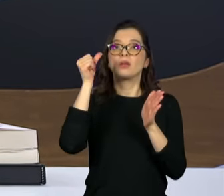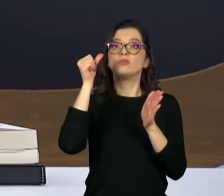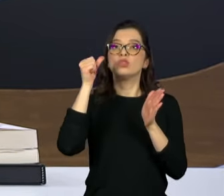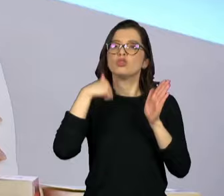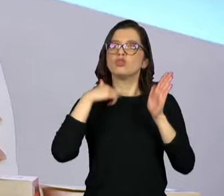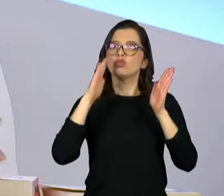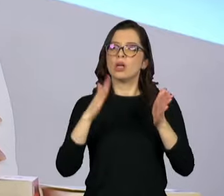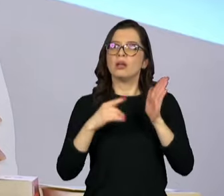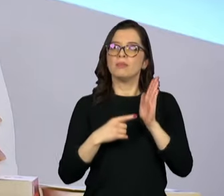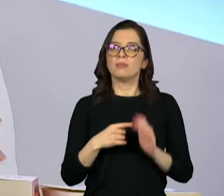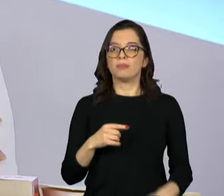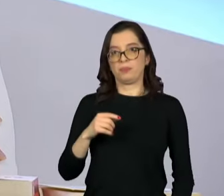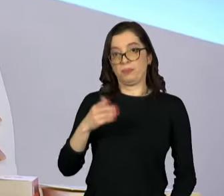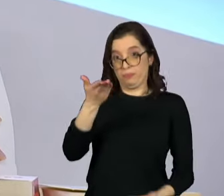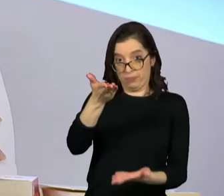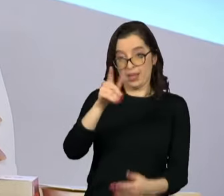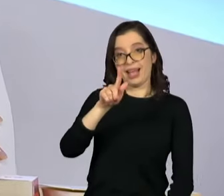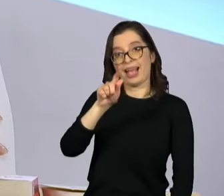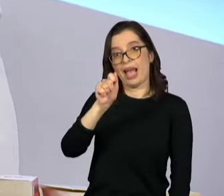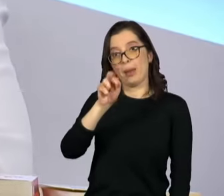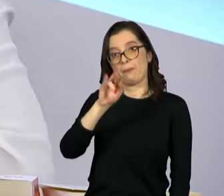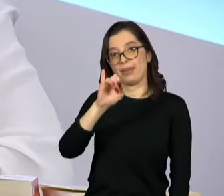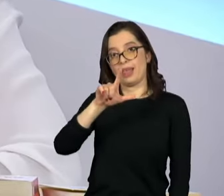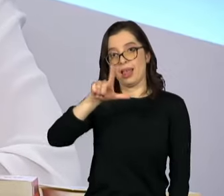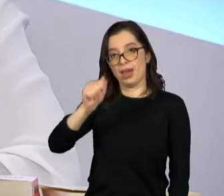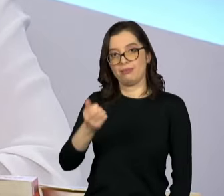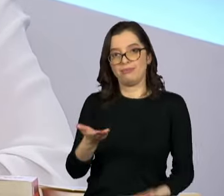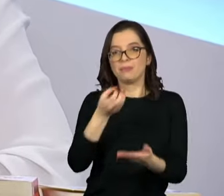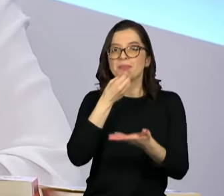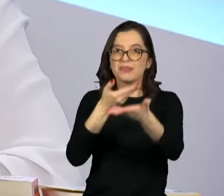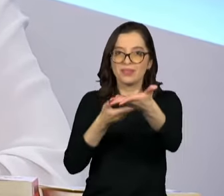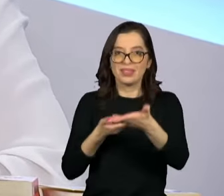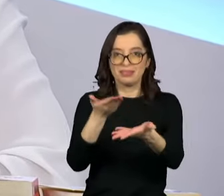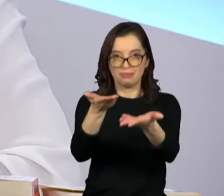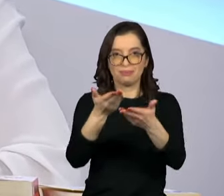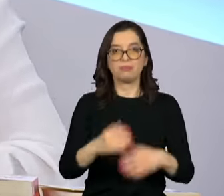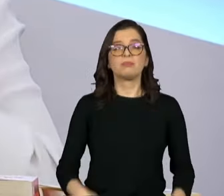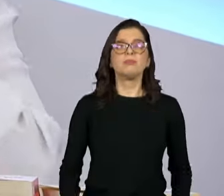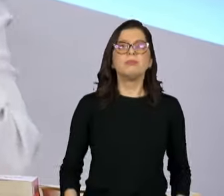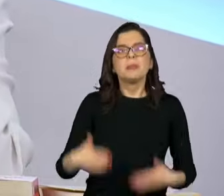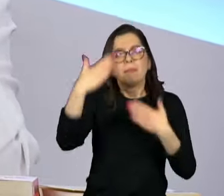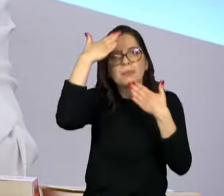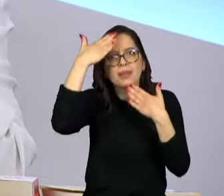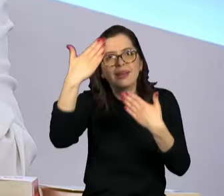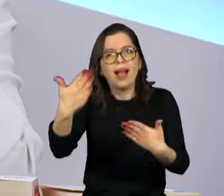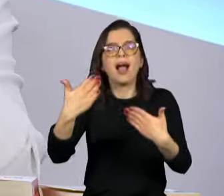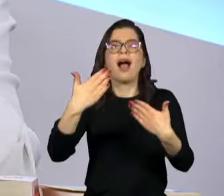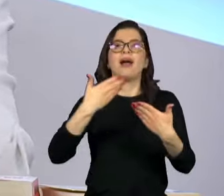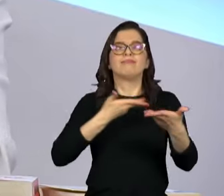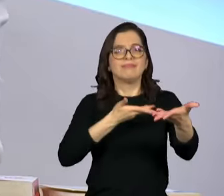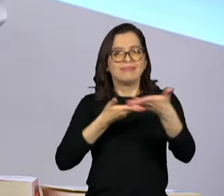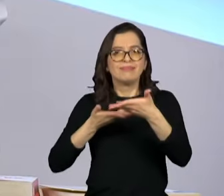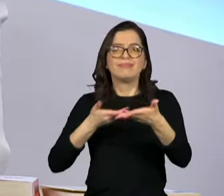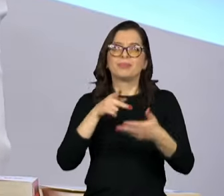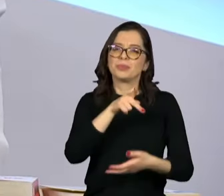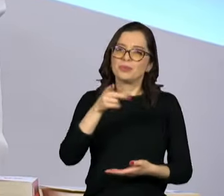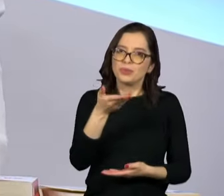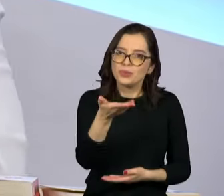vez. Obrigada. Queria muito ter vindo antes. Estou muito feliz de estar aqui, principalmente com o professor Michael Sandel, que, assim, sou muito